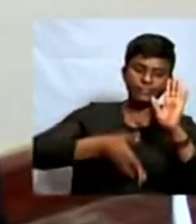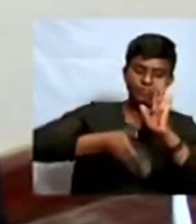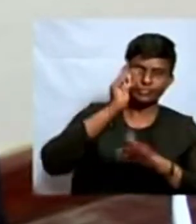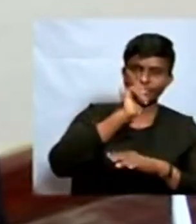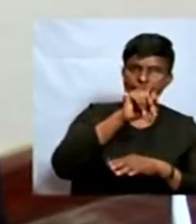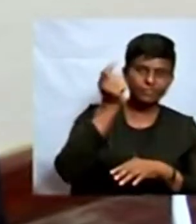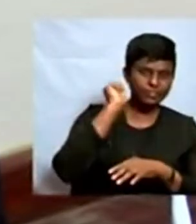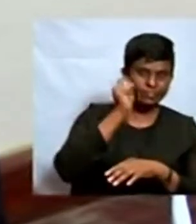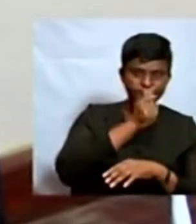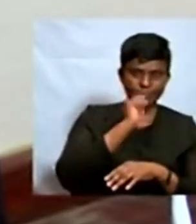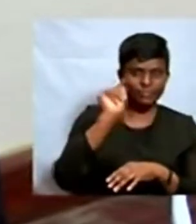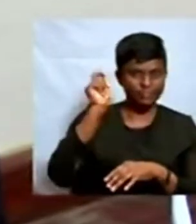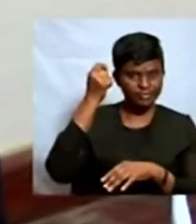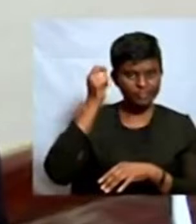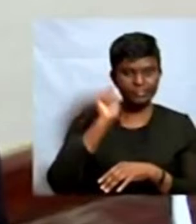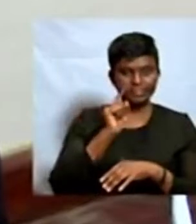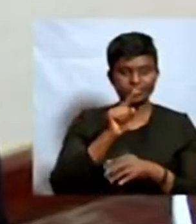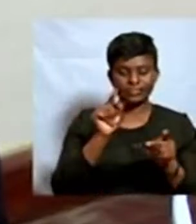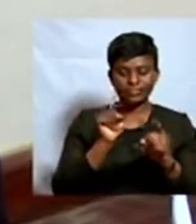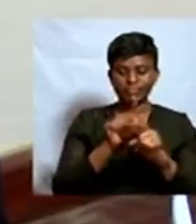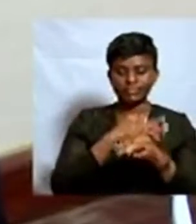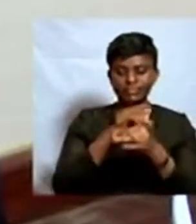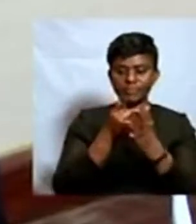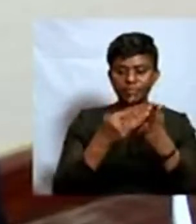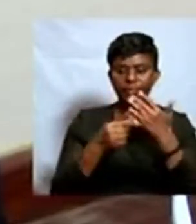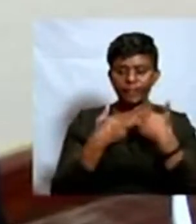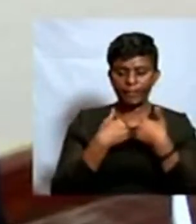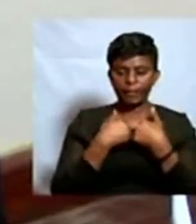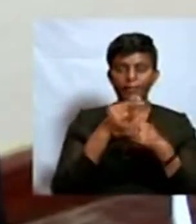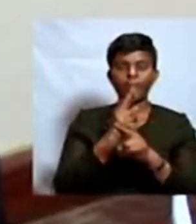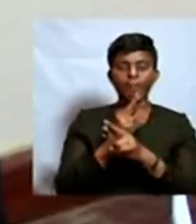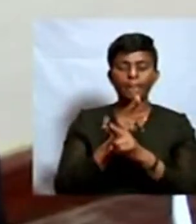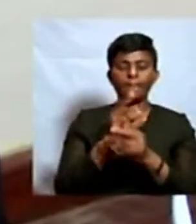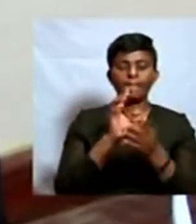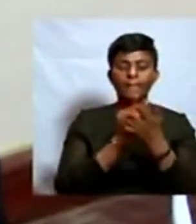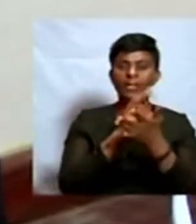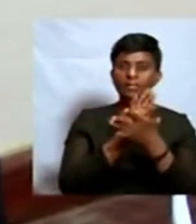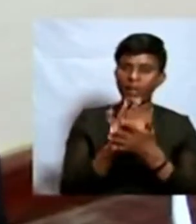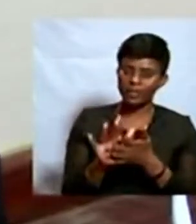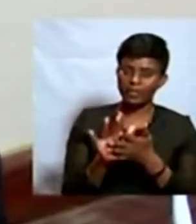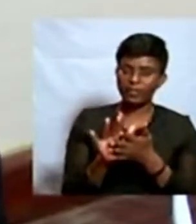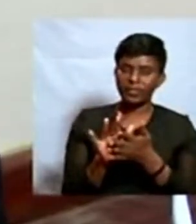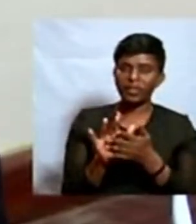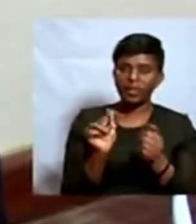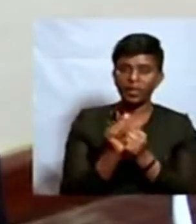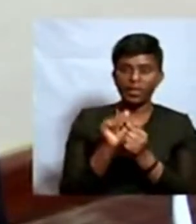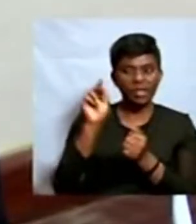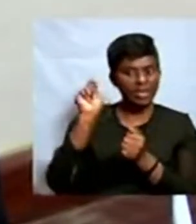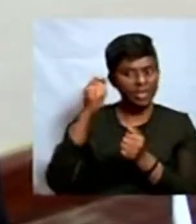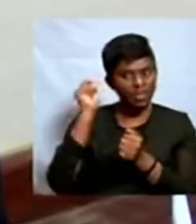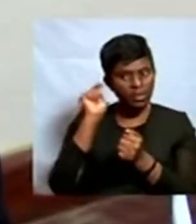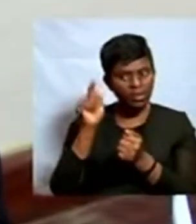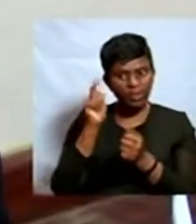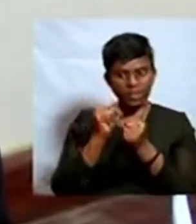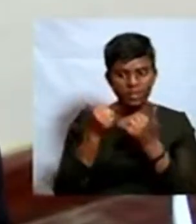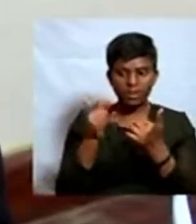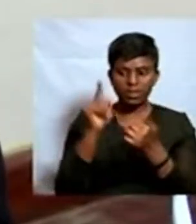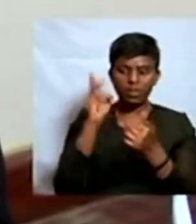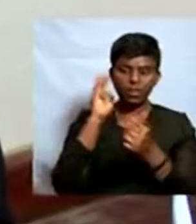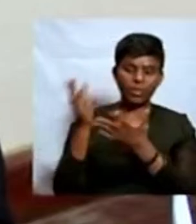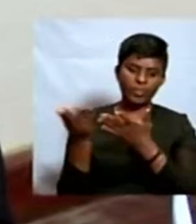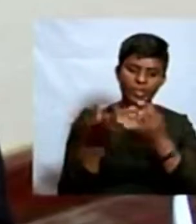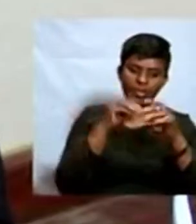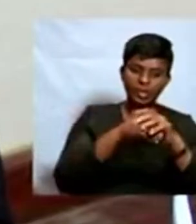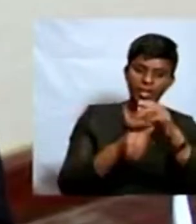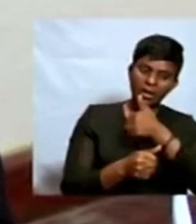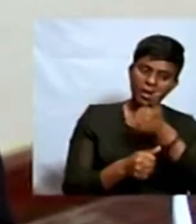Nairobi, along with fifth freedom rights between Dar es Salaam and Nairobi, because now to bring in an